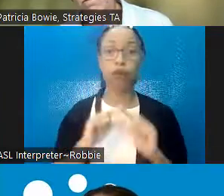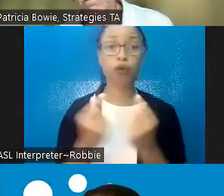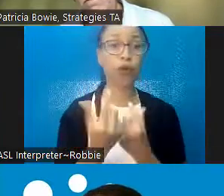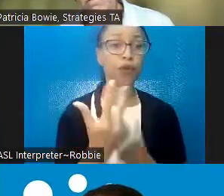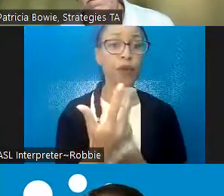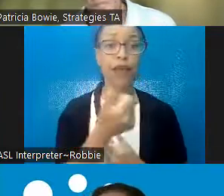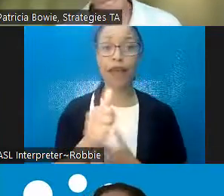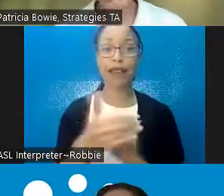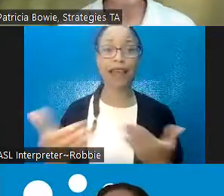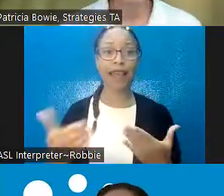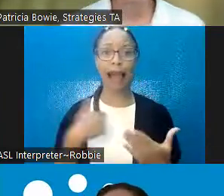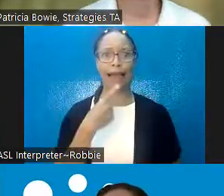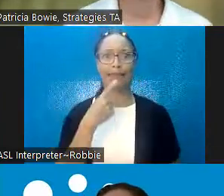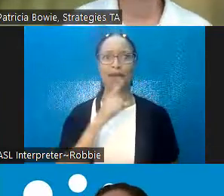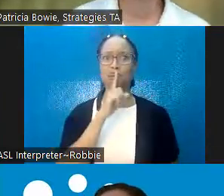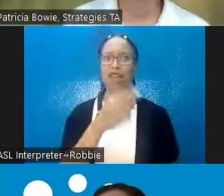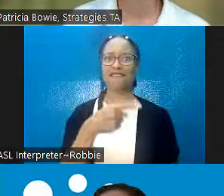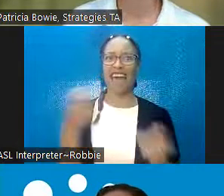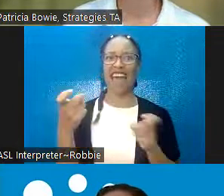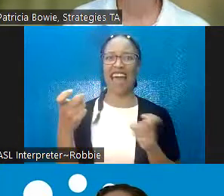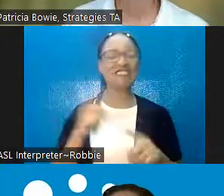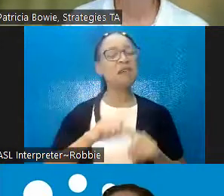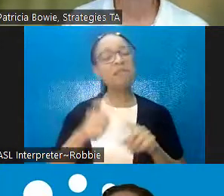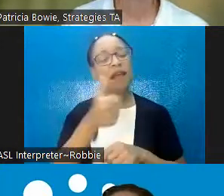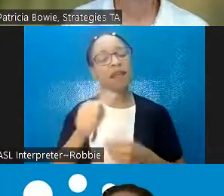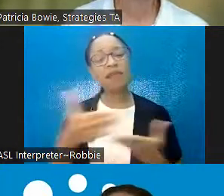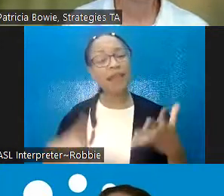I'm covering that very, very quickly. Anything else you might add?